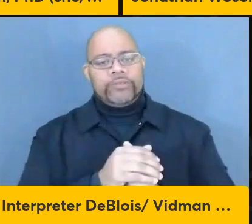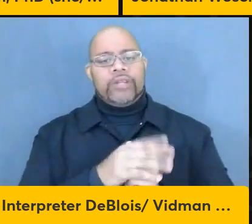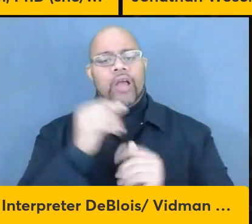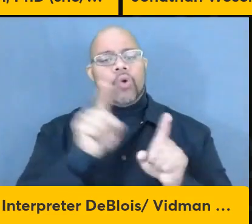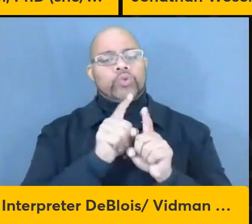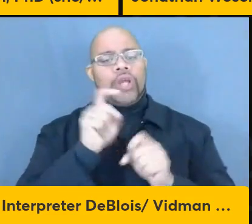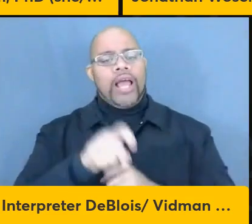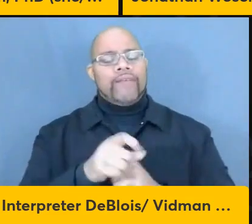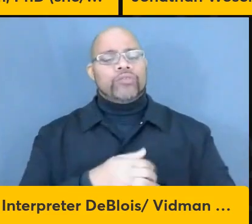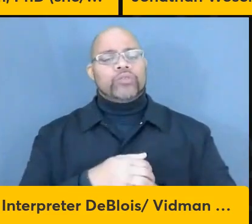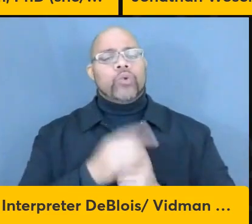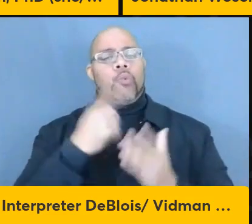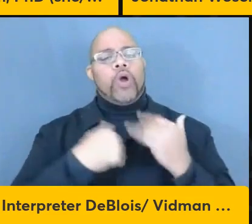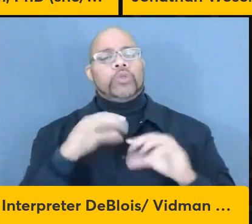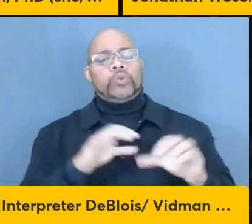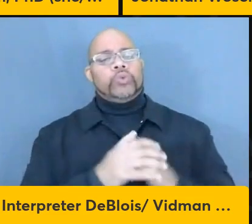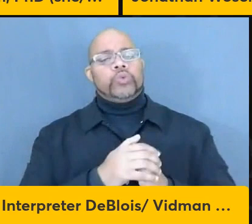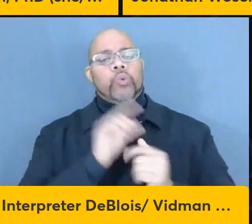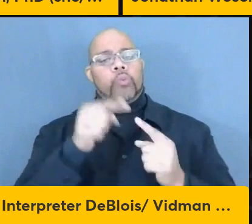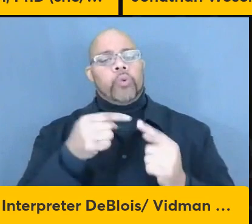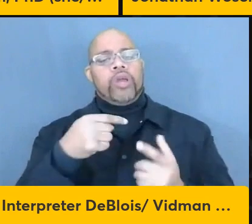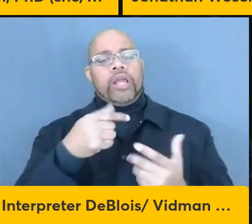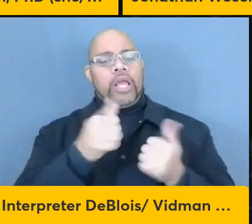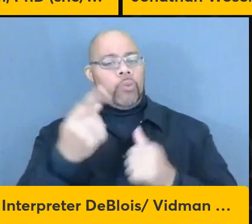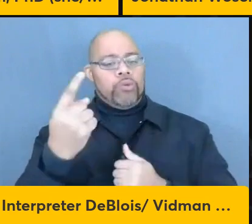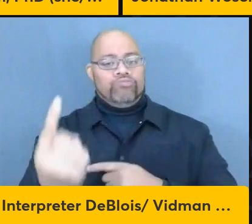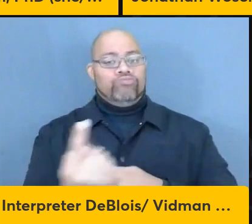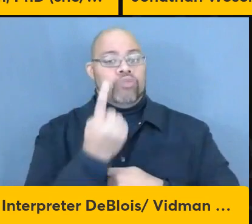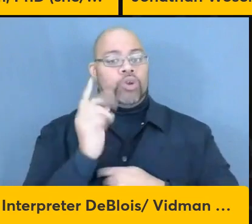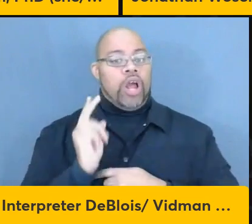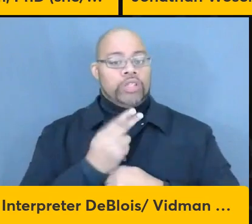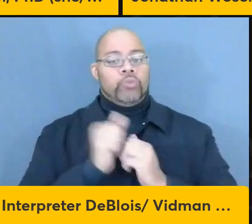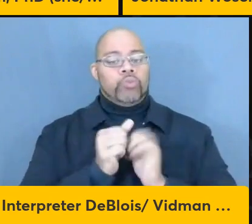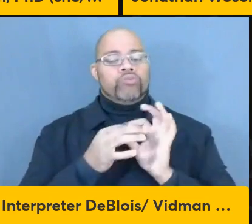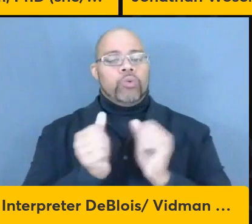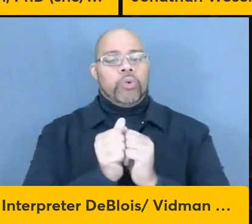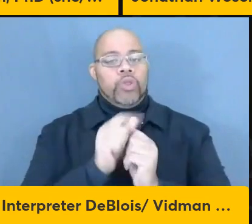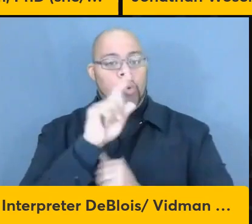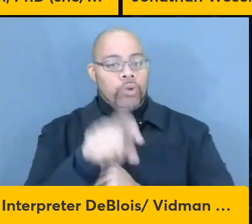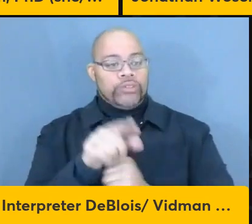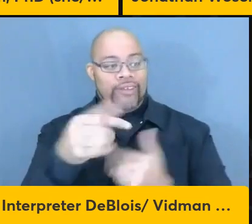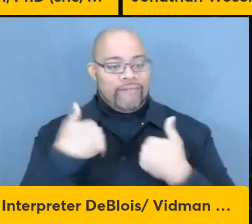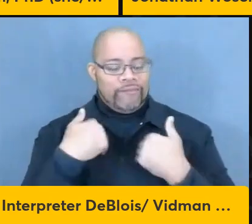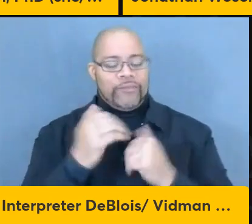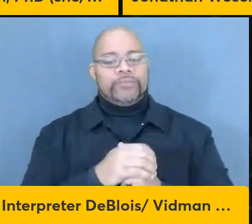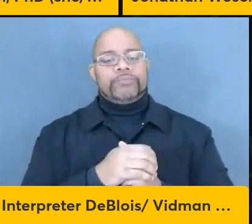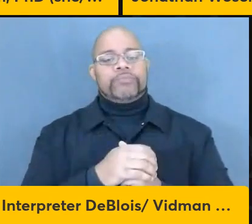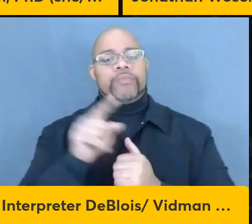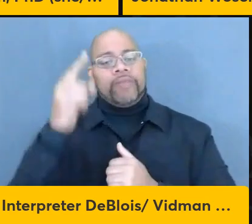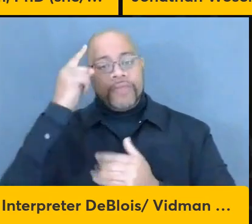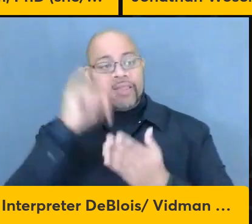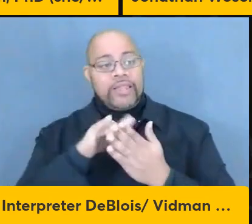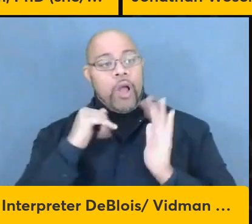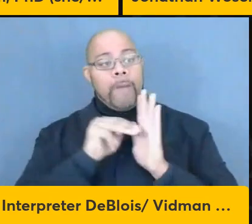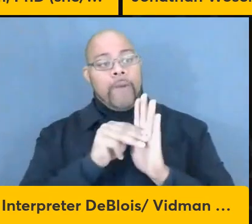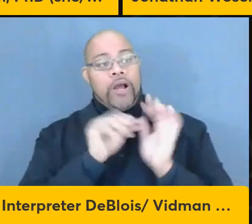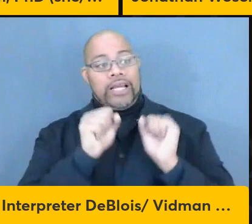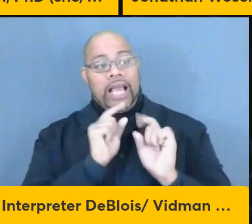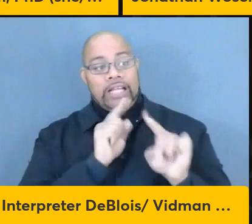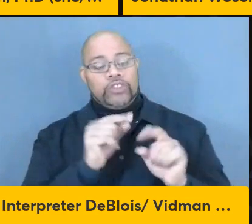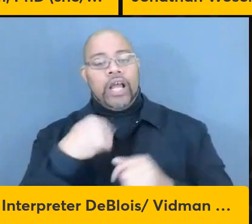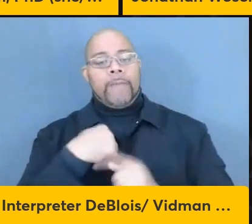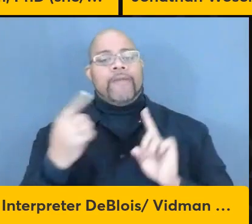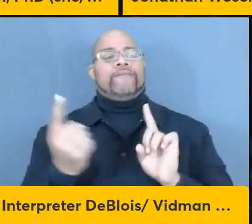you also have to, what I do is whenever anyone approaches us with regards to a question they have that they think our models can answer,